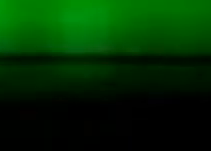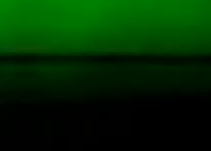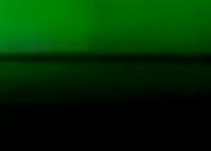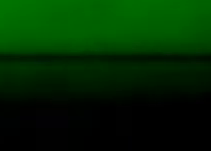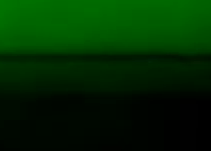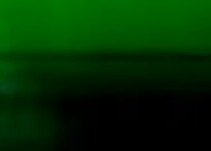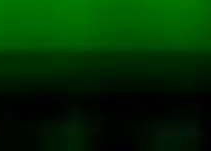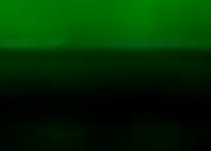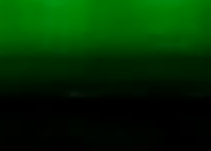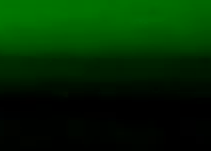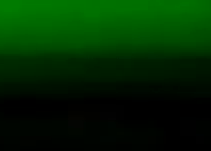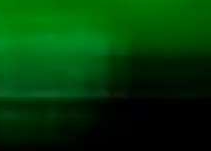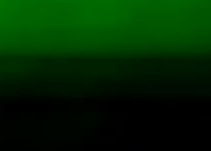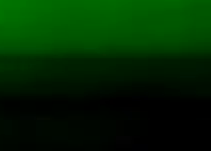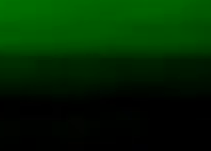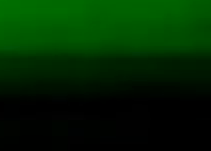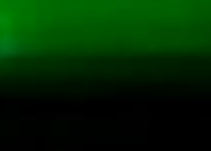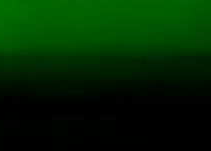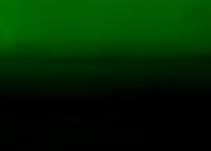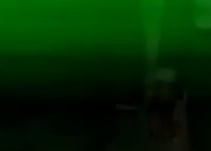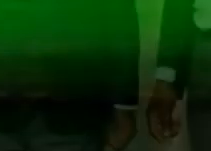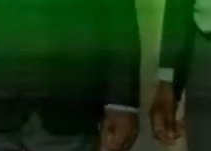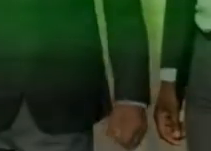Mambo Ari, O Pumpsy Wo,